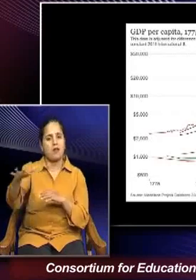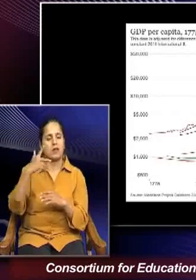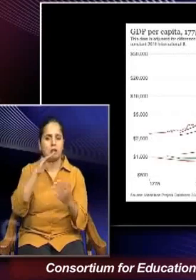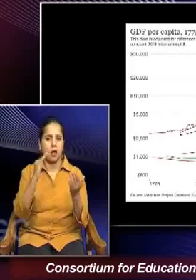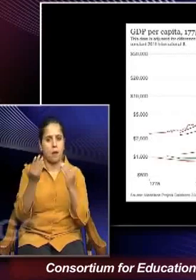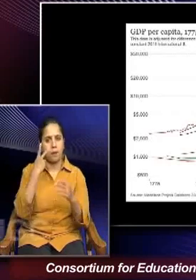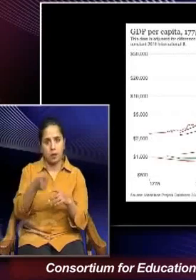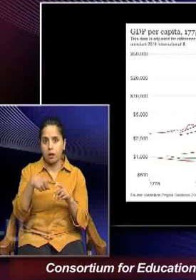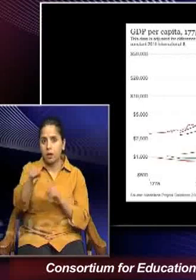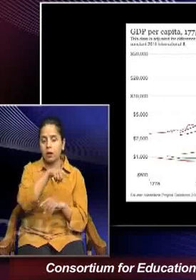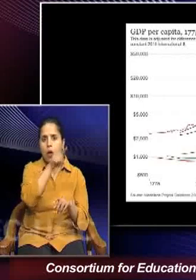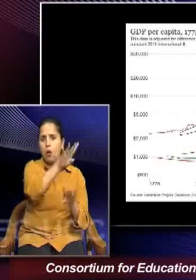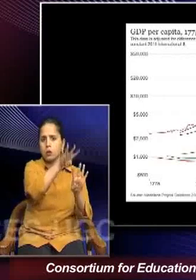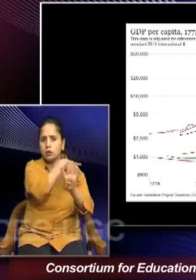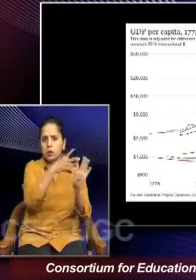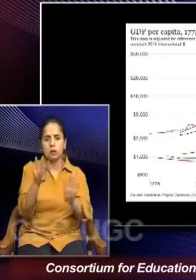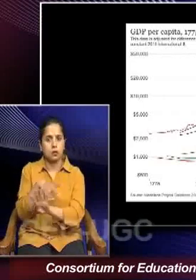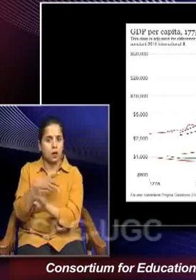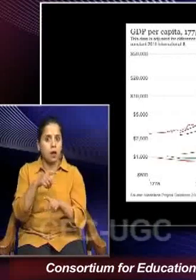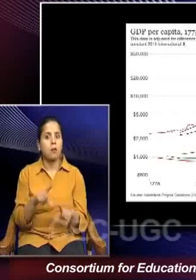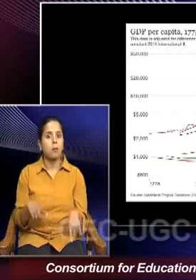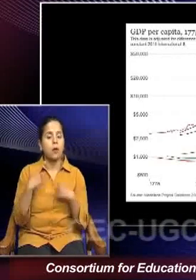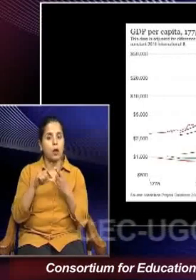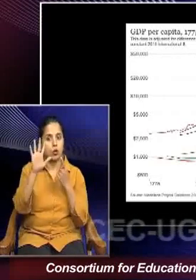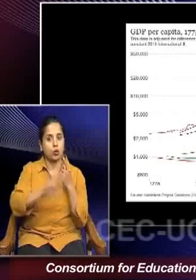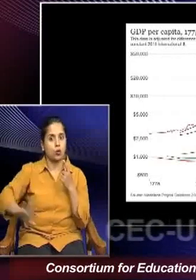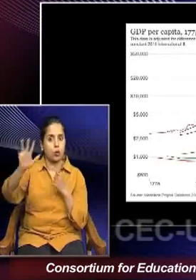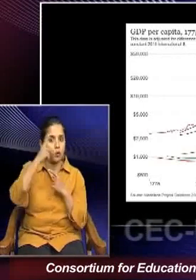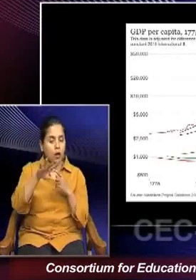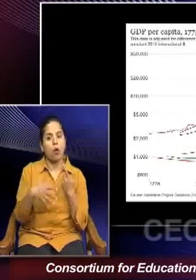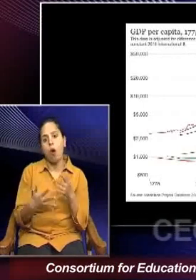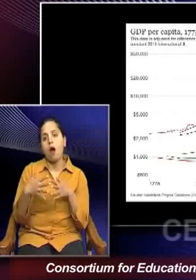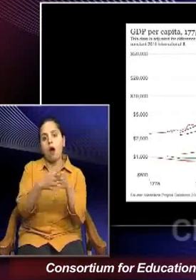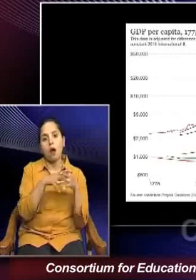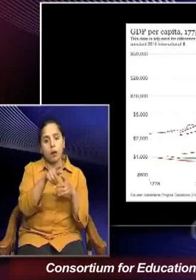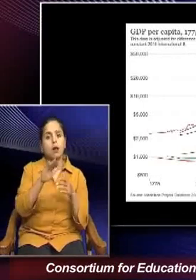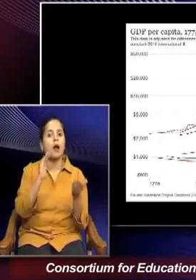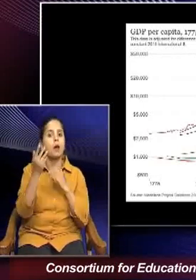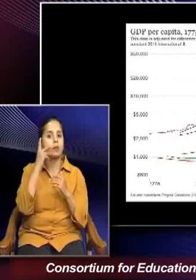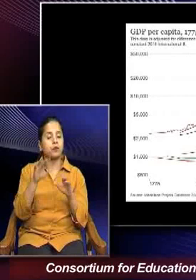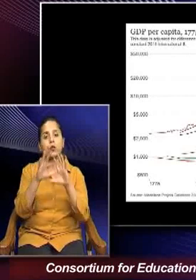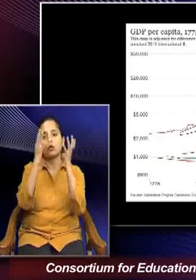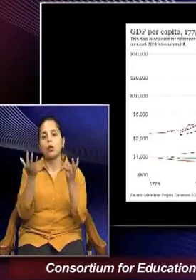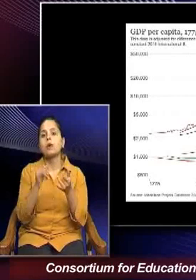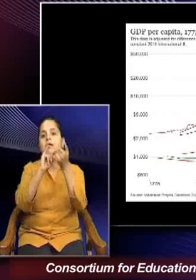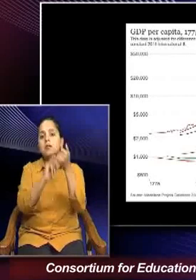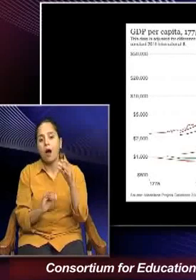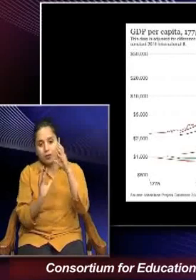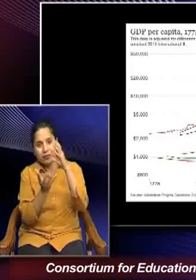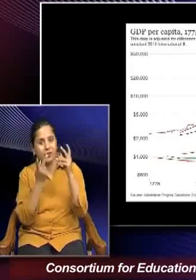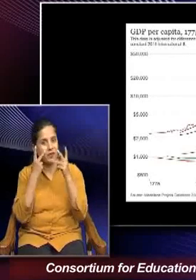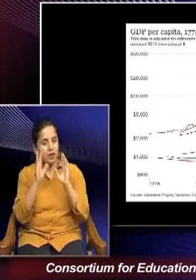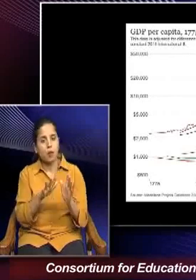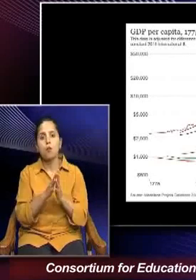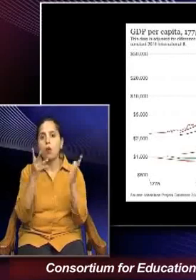statistics between these countries living in Europe or in America versus those who are living in the global south, there is a difference of